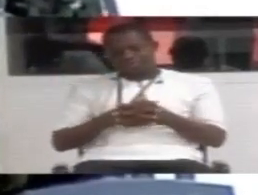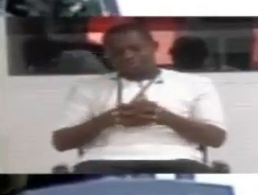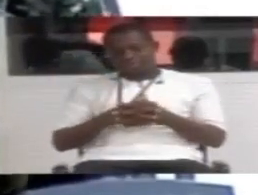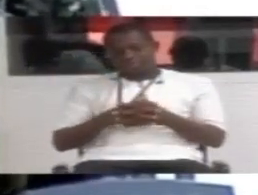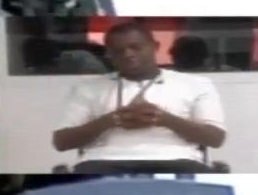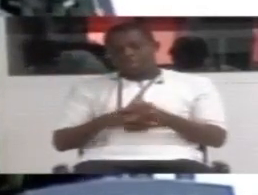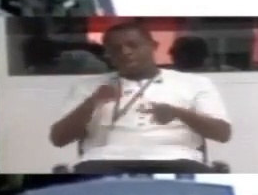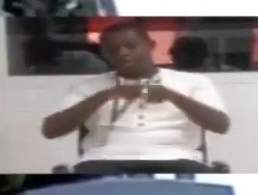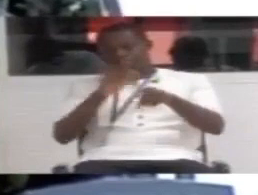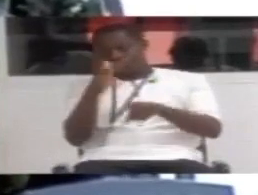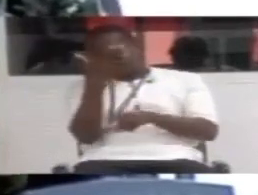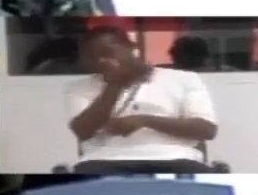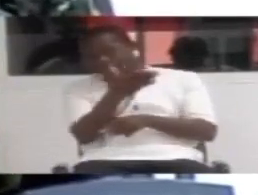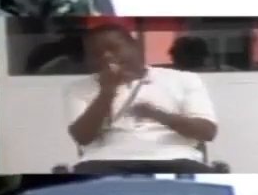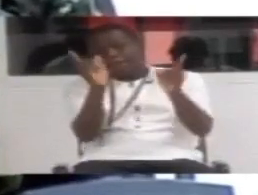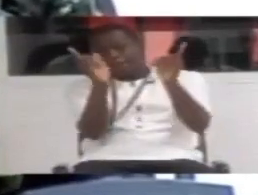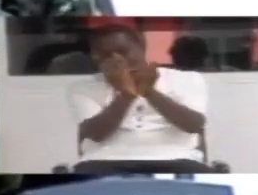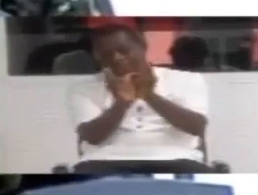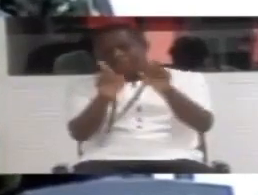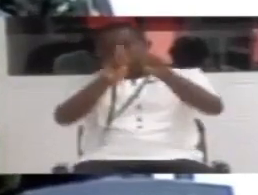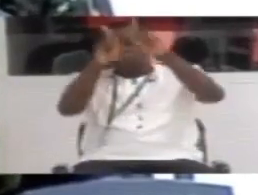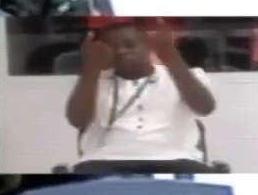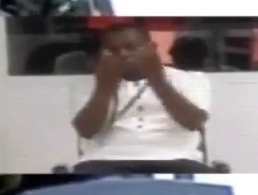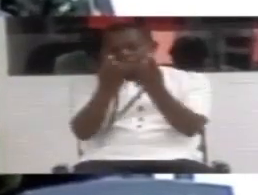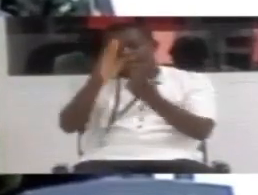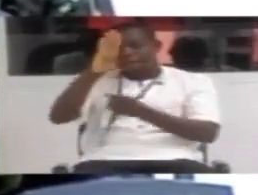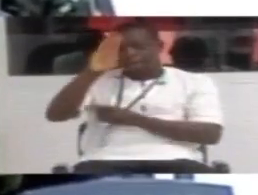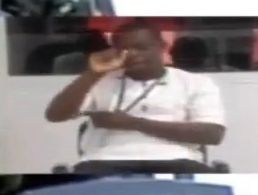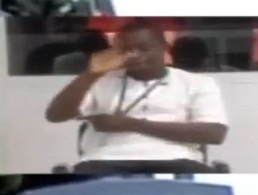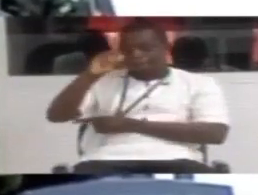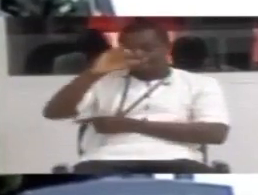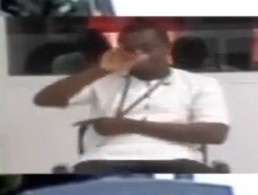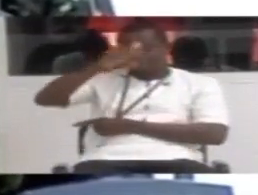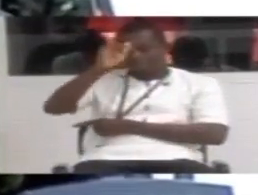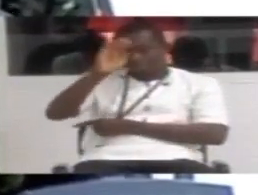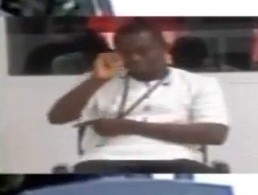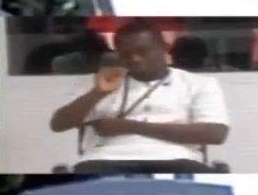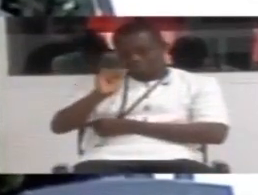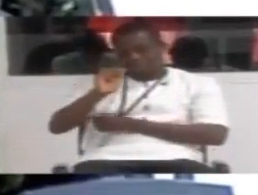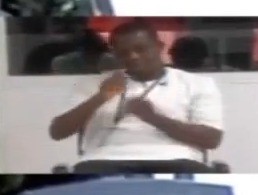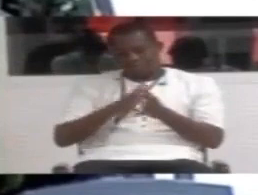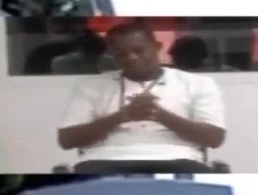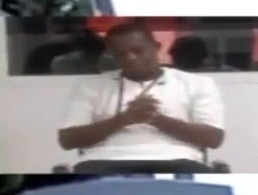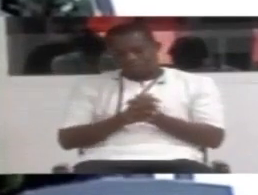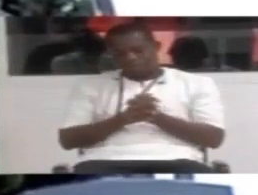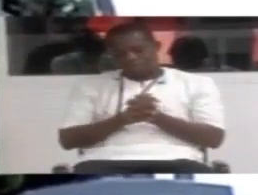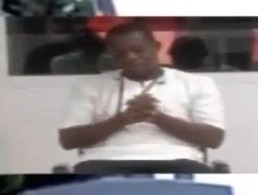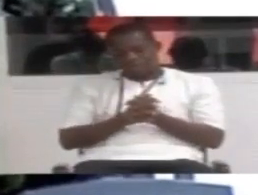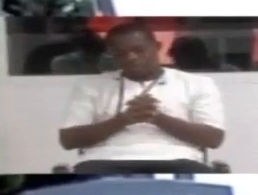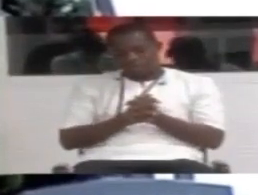Bañ démé fofu fekka nañ fa General Badji. When we got there, we met General Badji. Fekka nañ